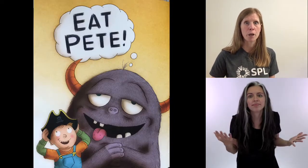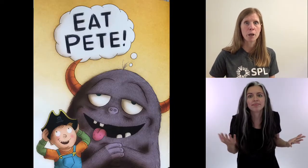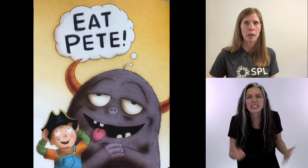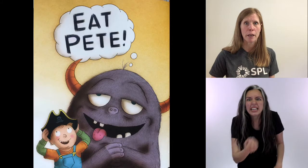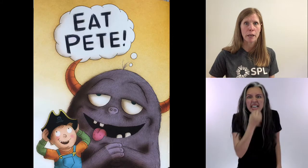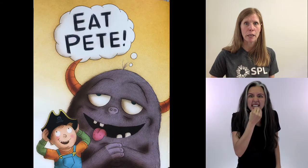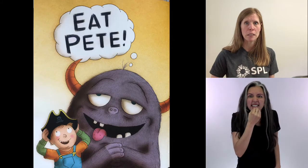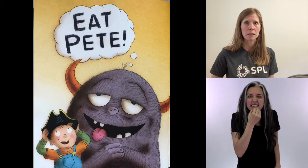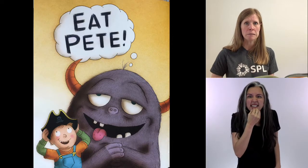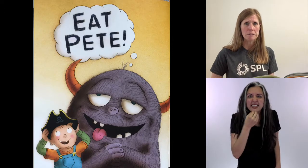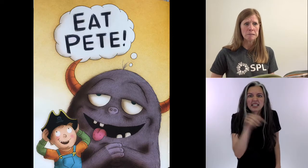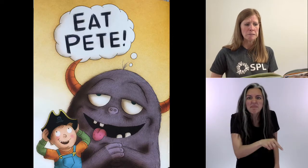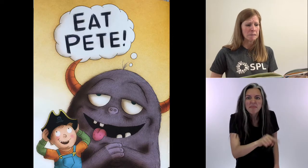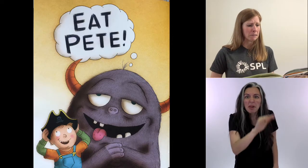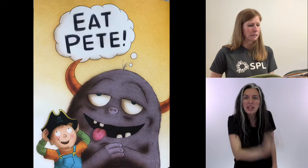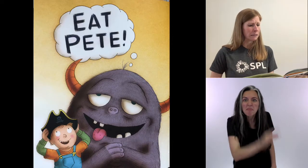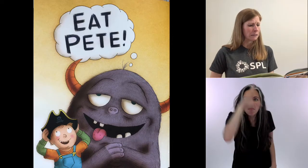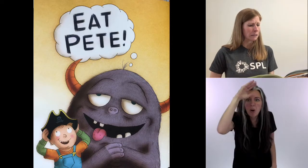eat Pete.